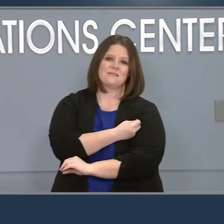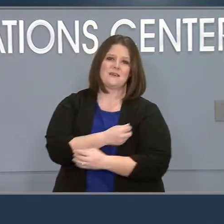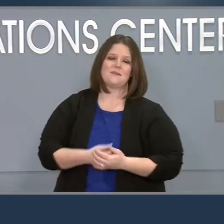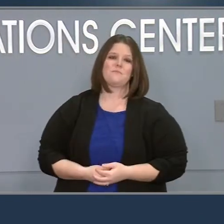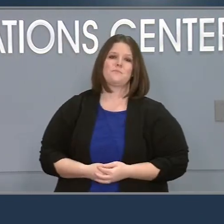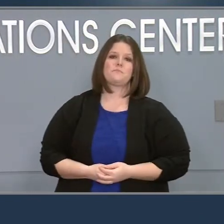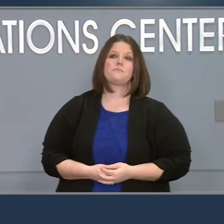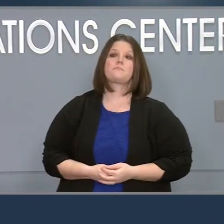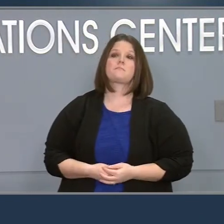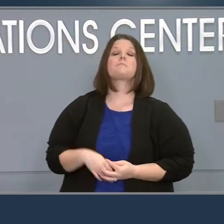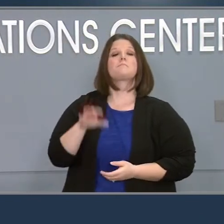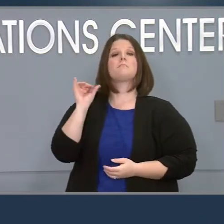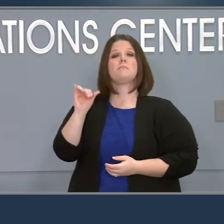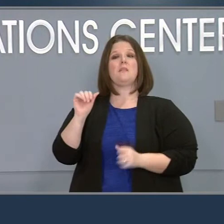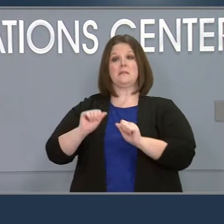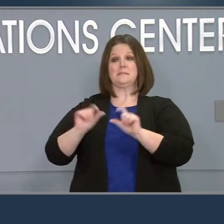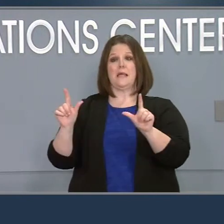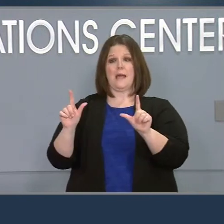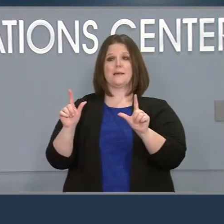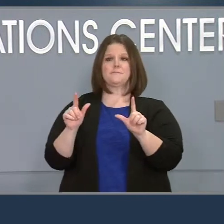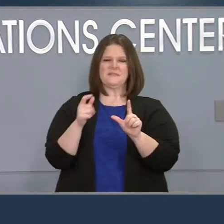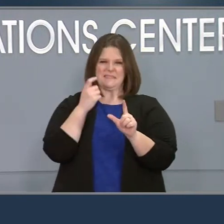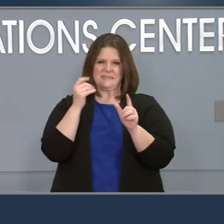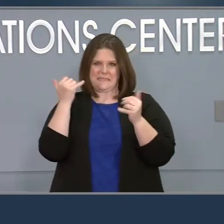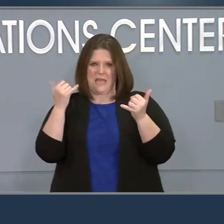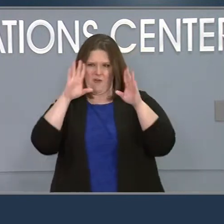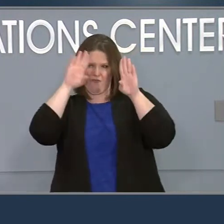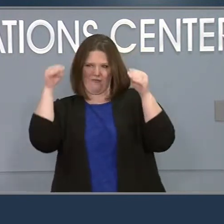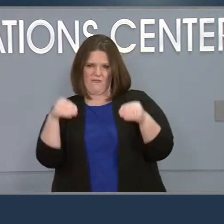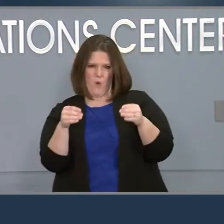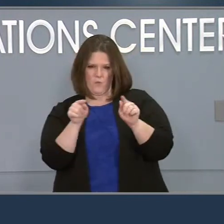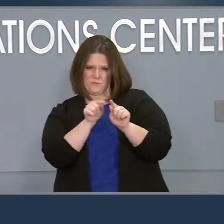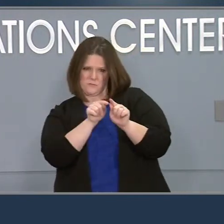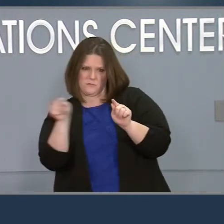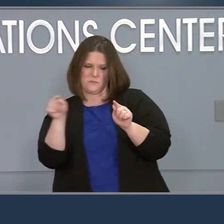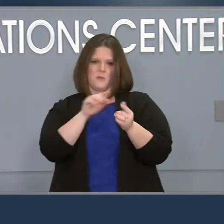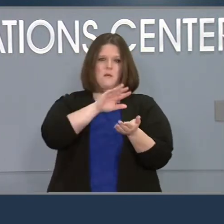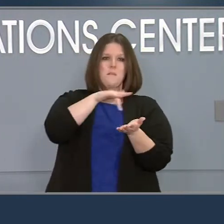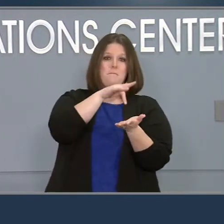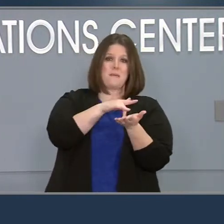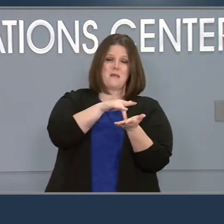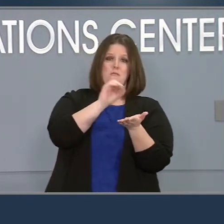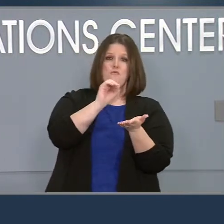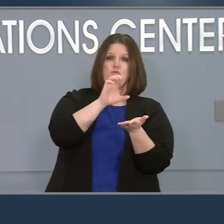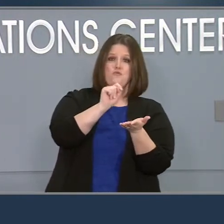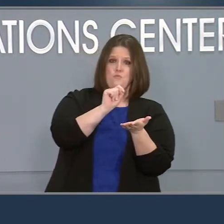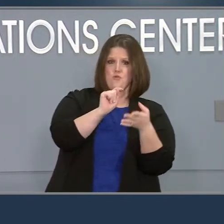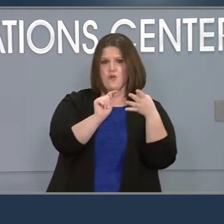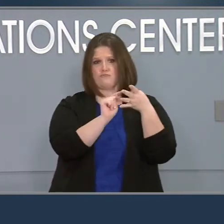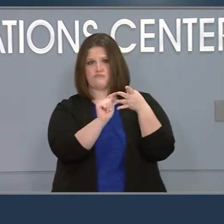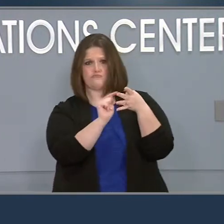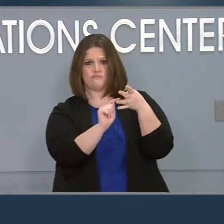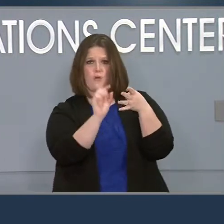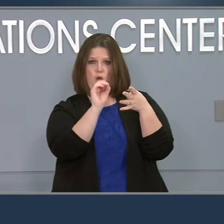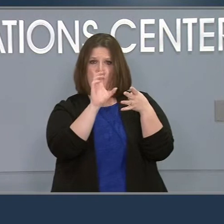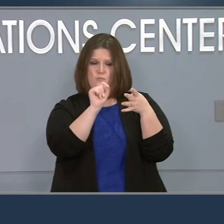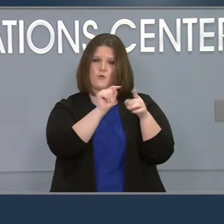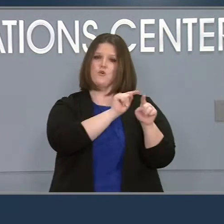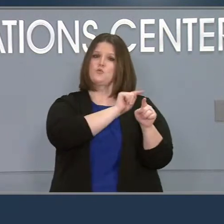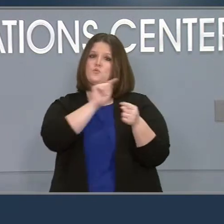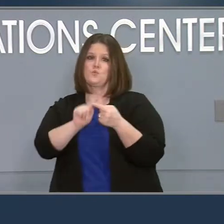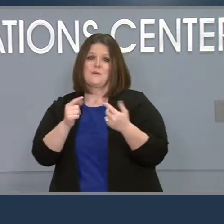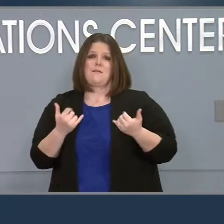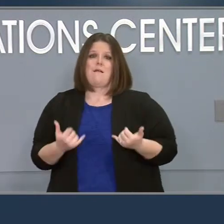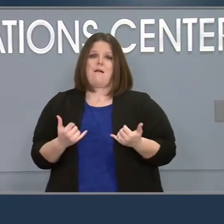last few weeks in terms of cases. On this graph, we're looking at cases from mid-October through today, and you can see that our cases